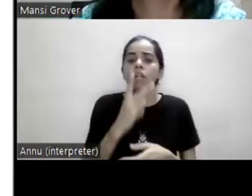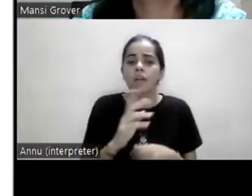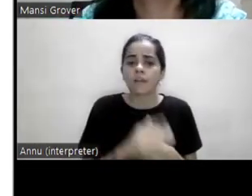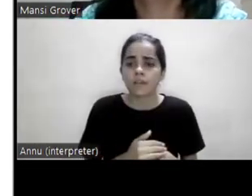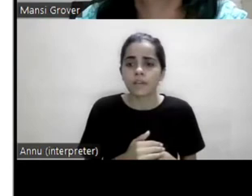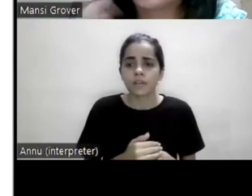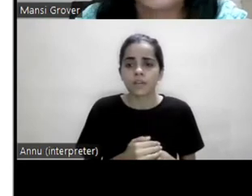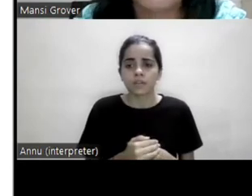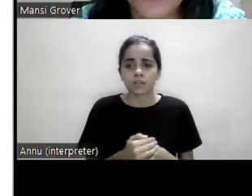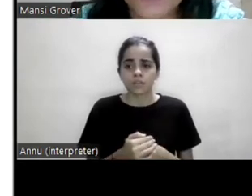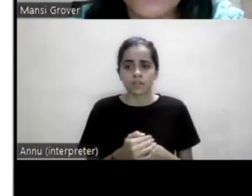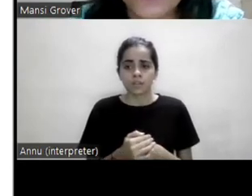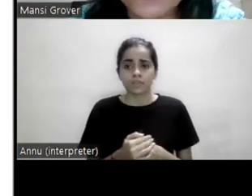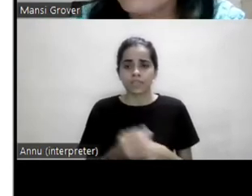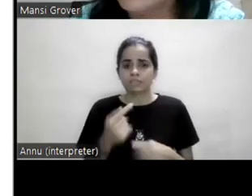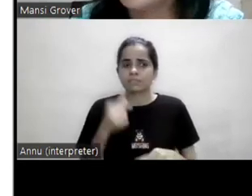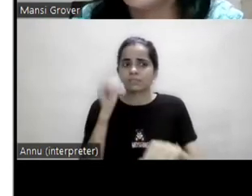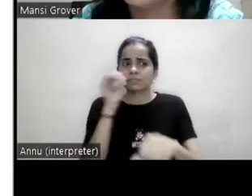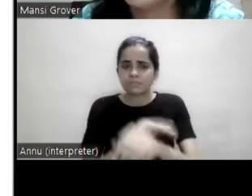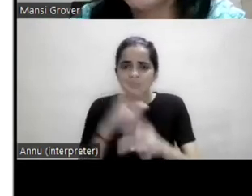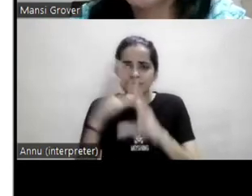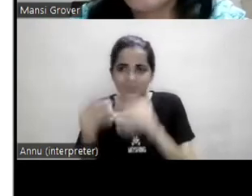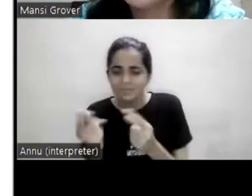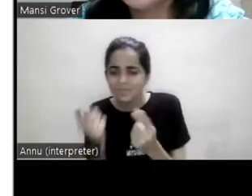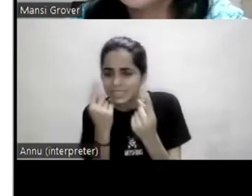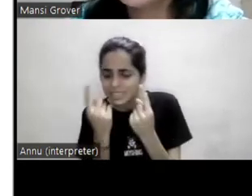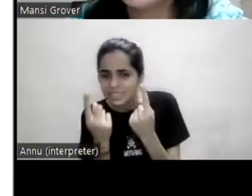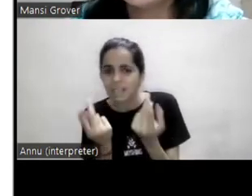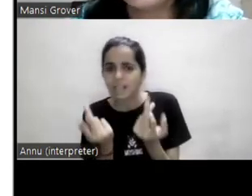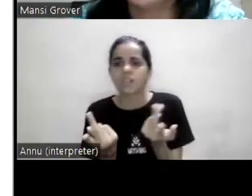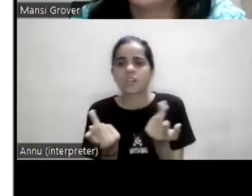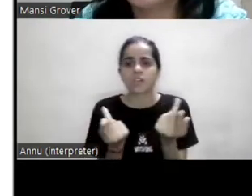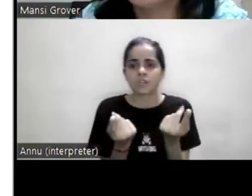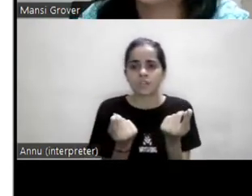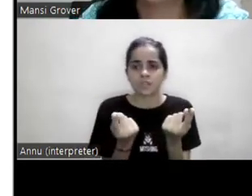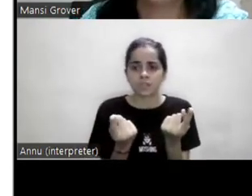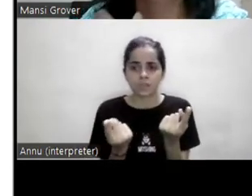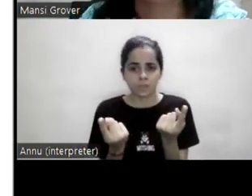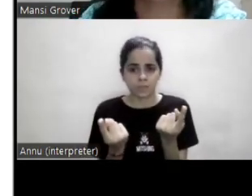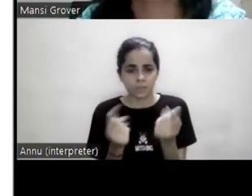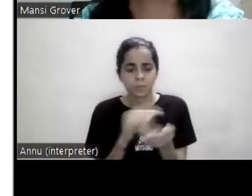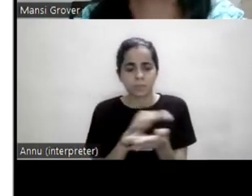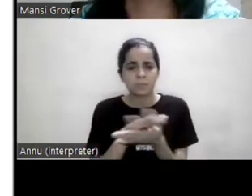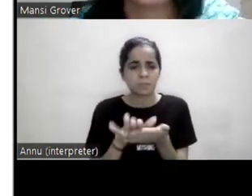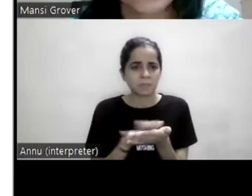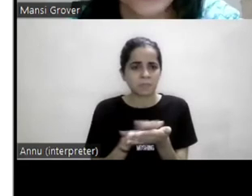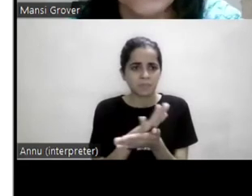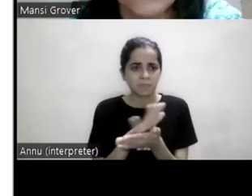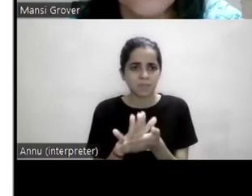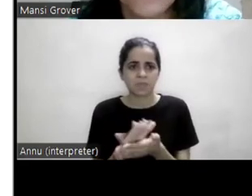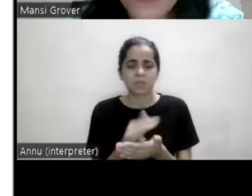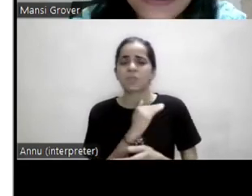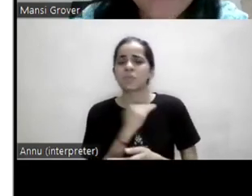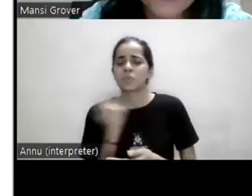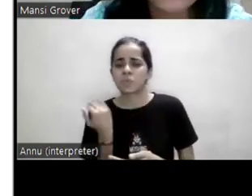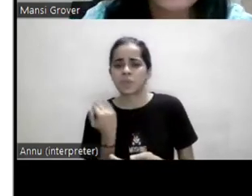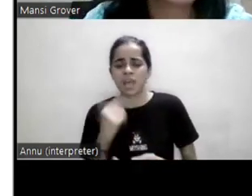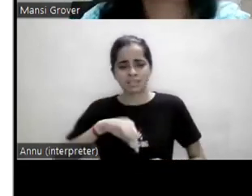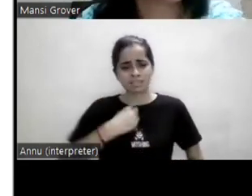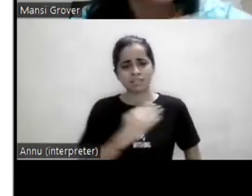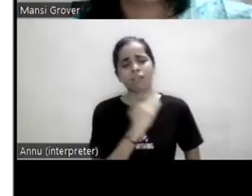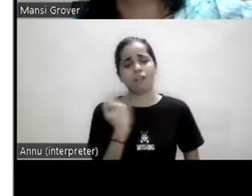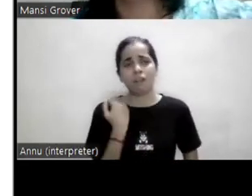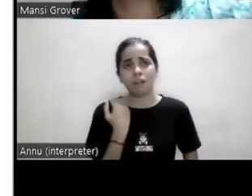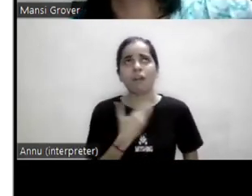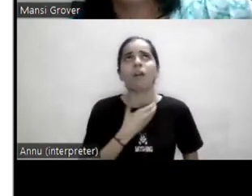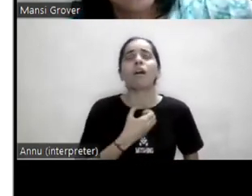know, rectifying their disabilities, or you would see them, you know, basically committing a suicide. Something like this